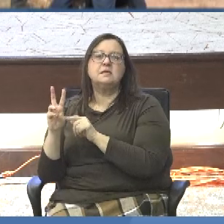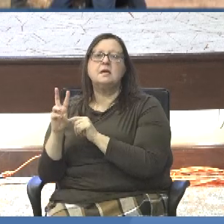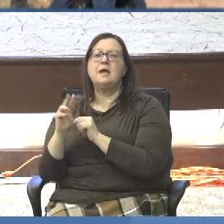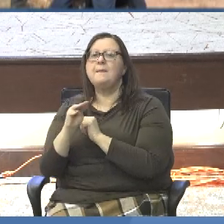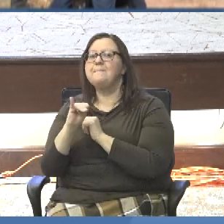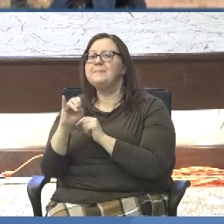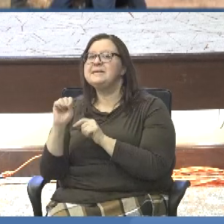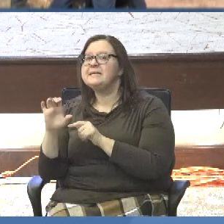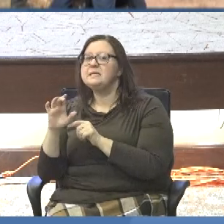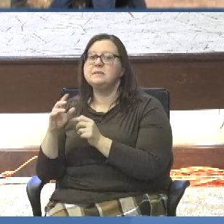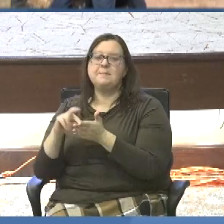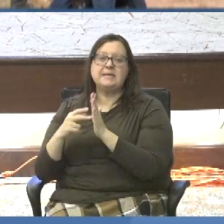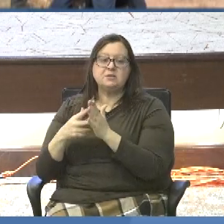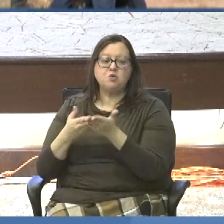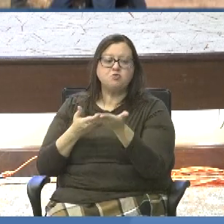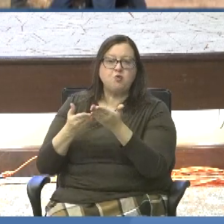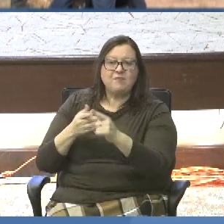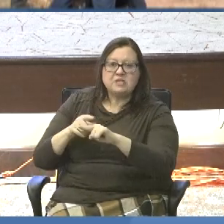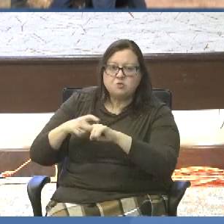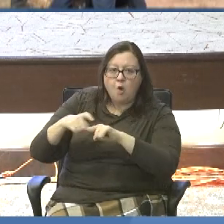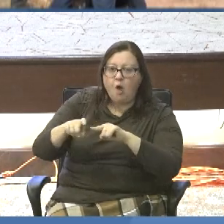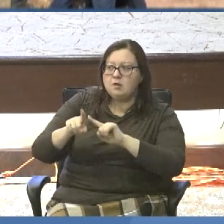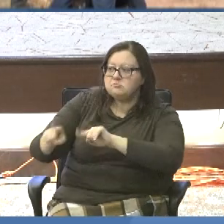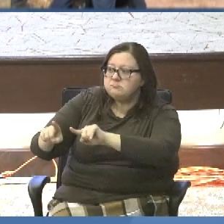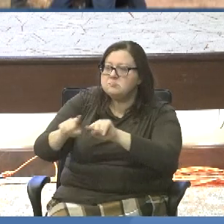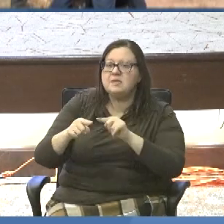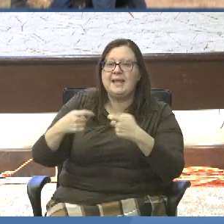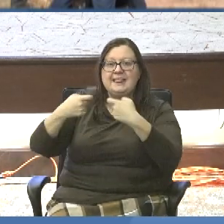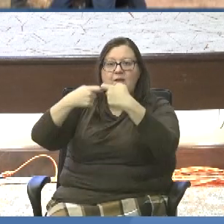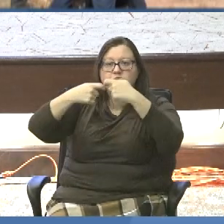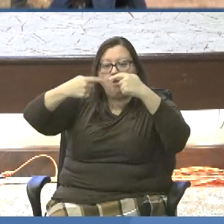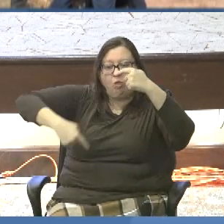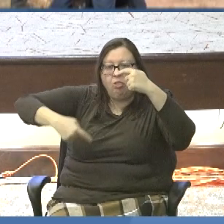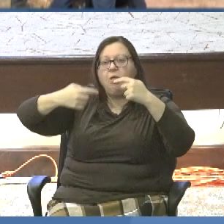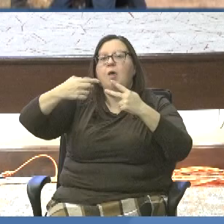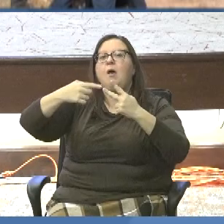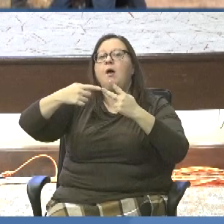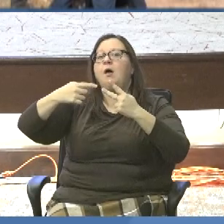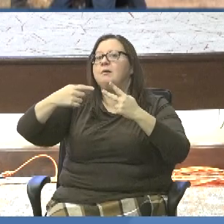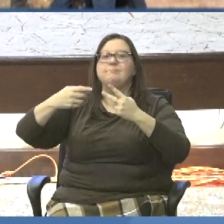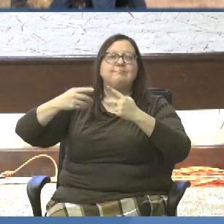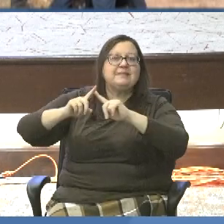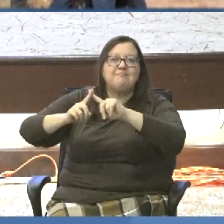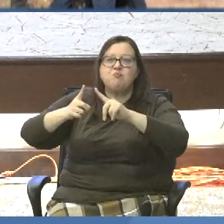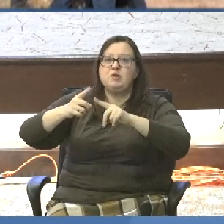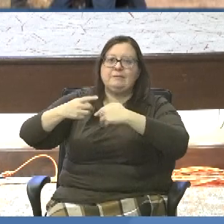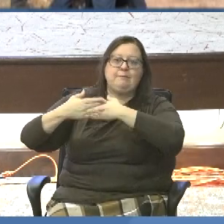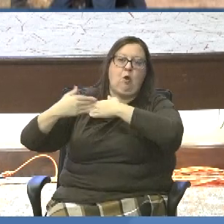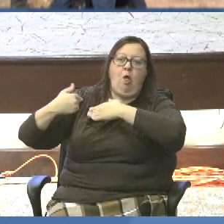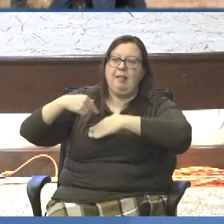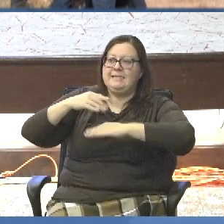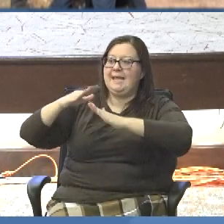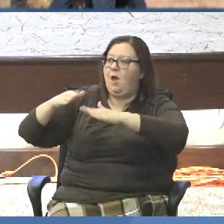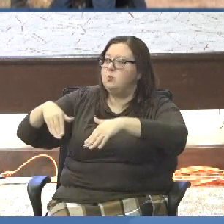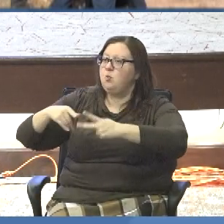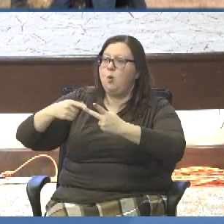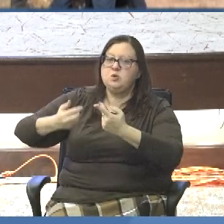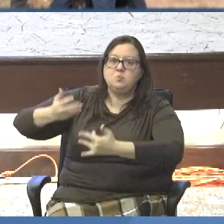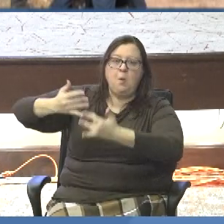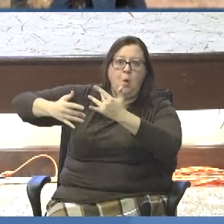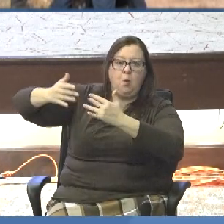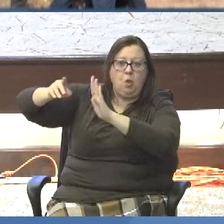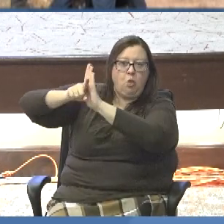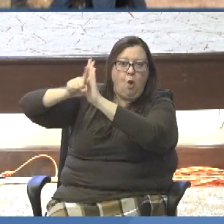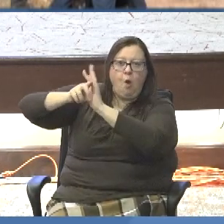service calls, it includes electrical lines down, it includes gas calls, hazardous materials types calls. If someone calls for a smoke alarm or smoke